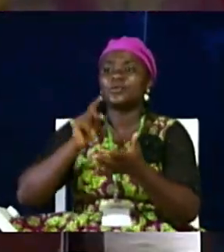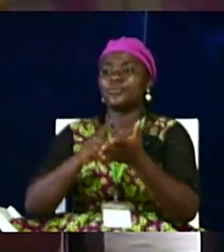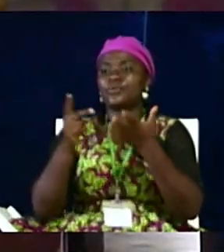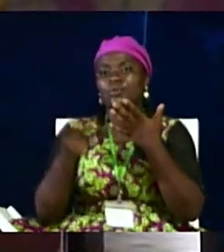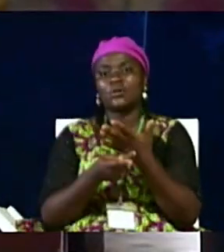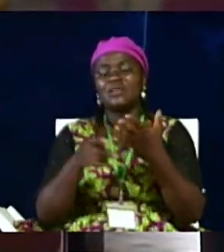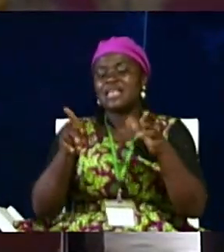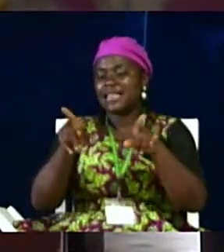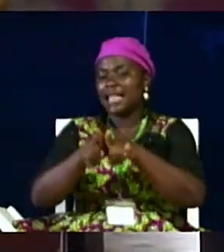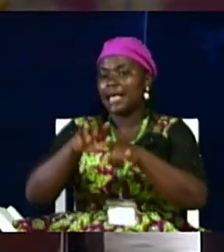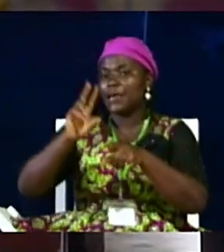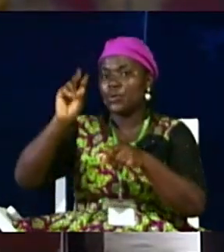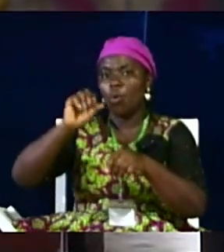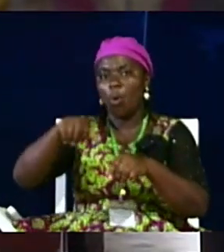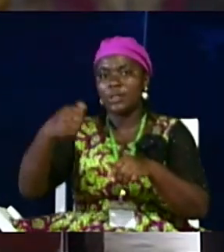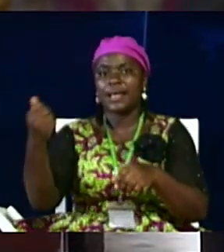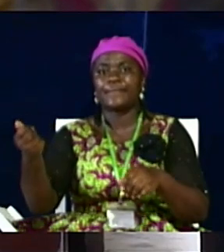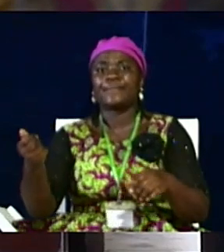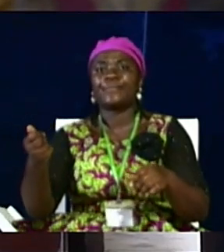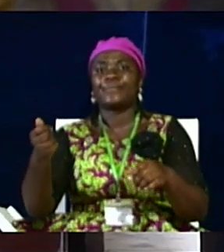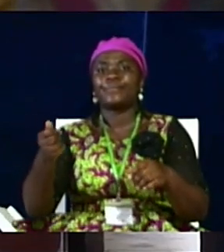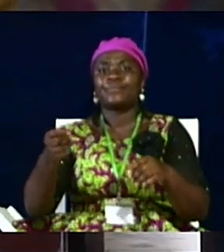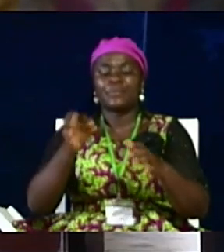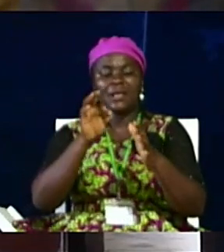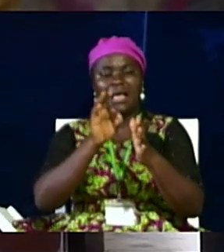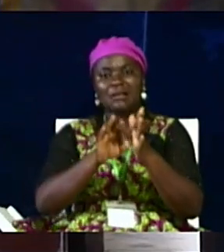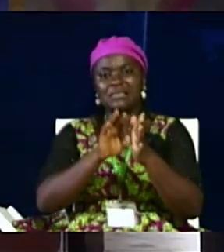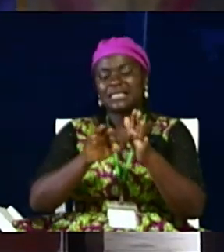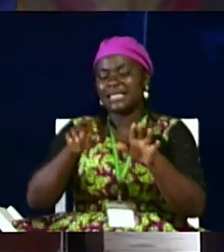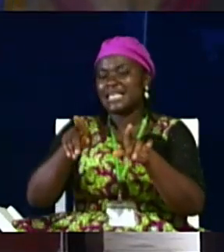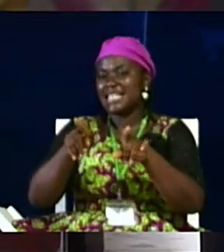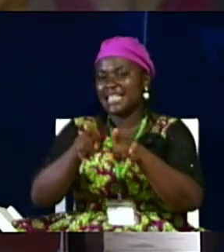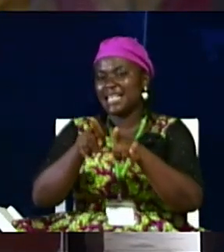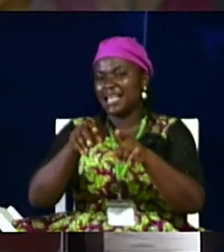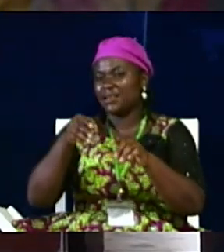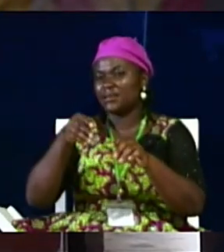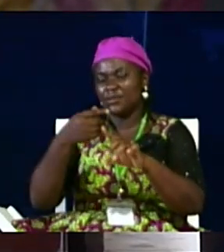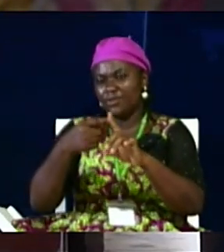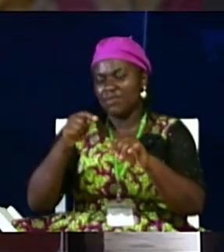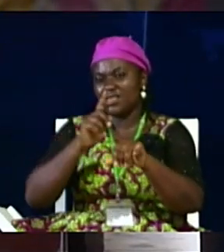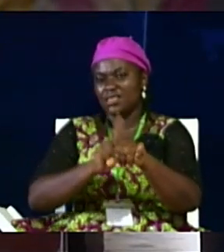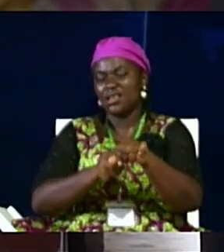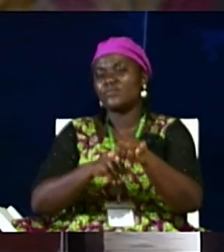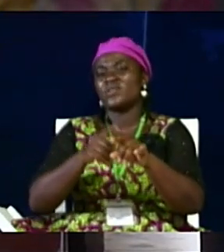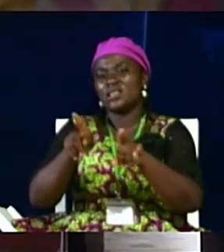none other, coming at a time like none other,